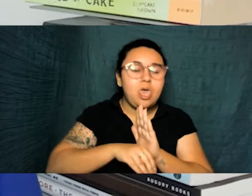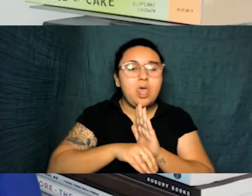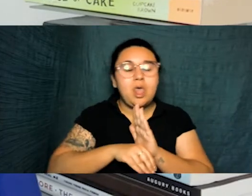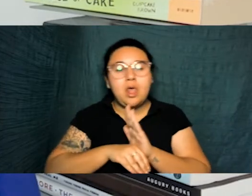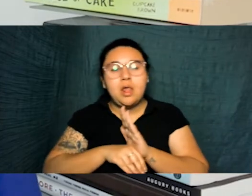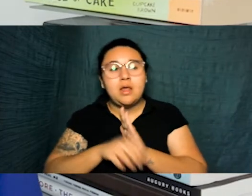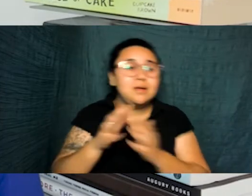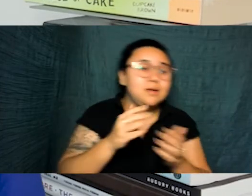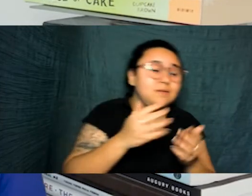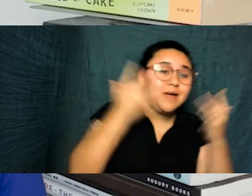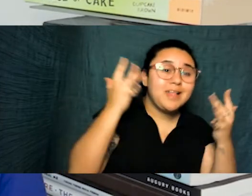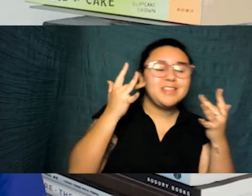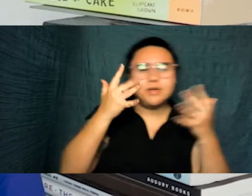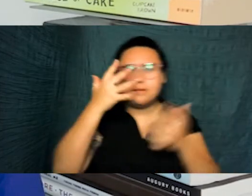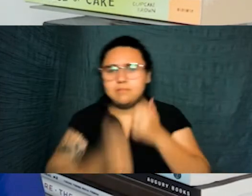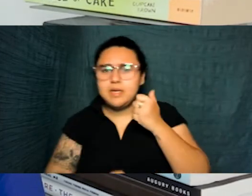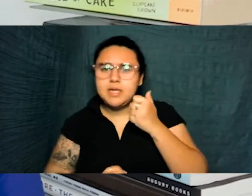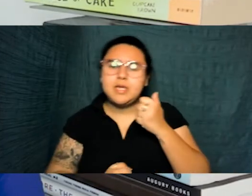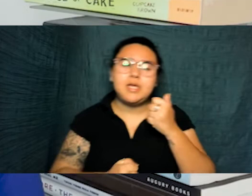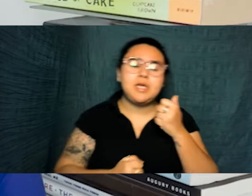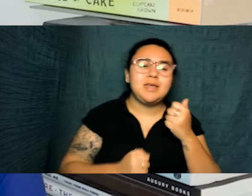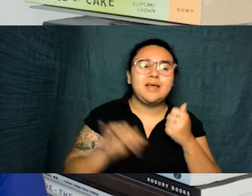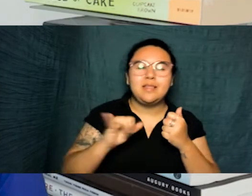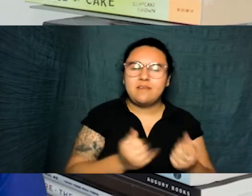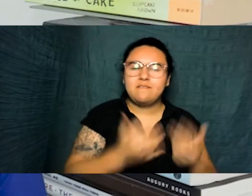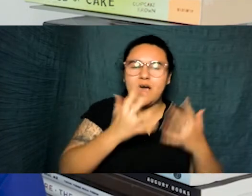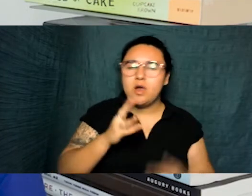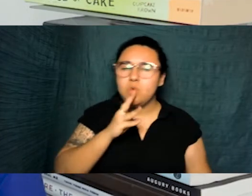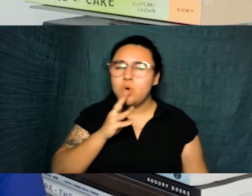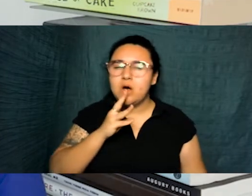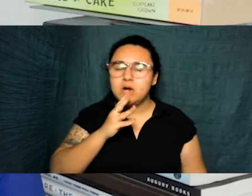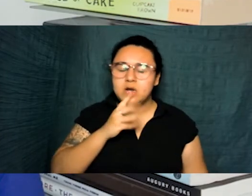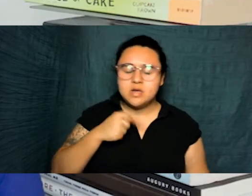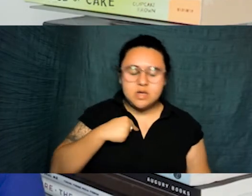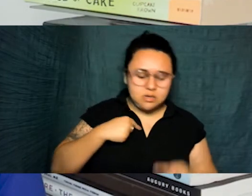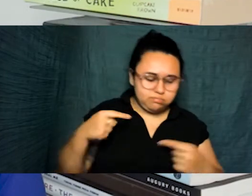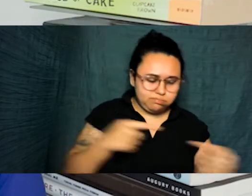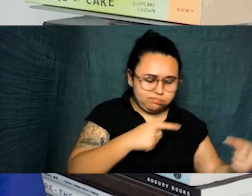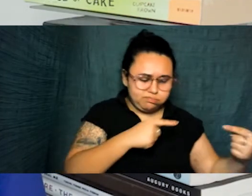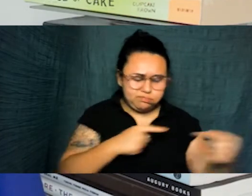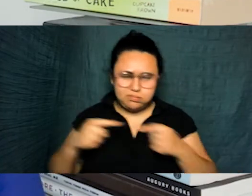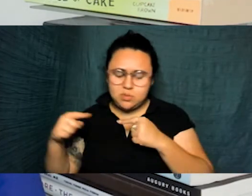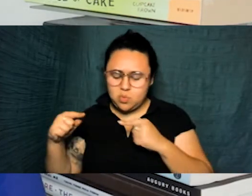was and the person I wanted to be, both fighting the same war in my head that neither could